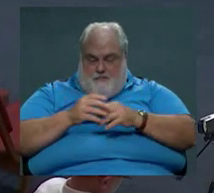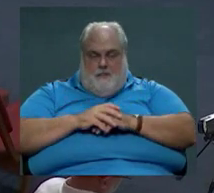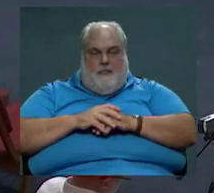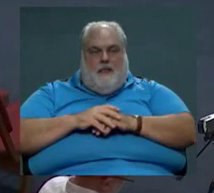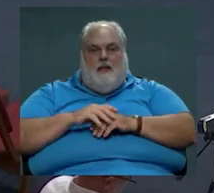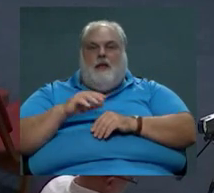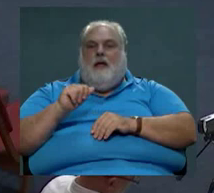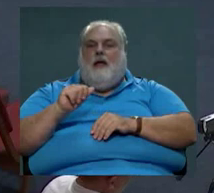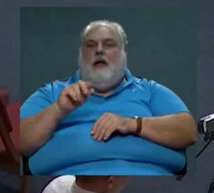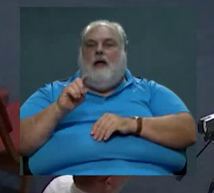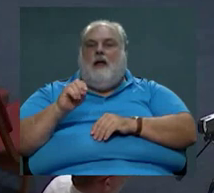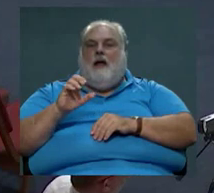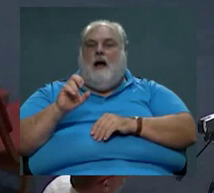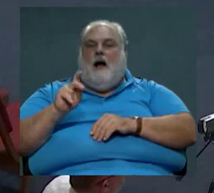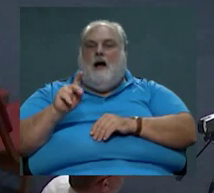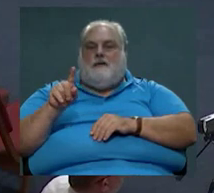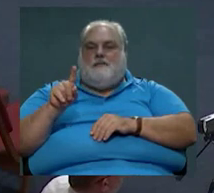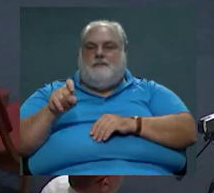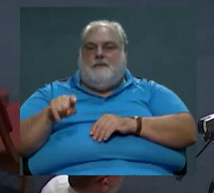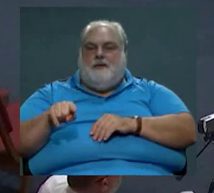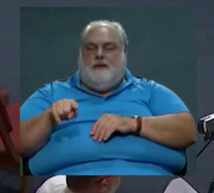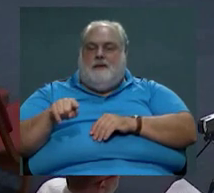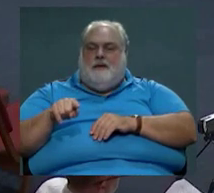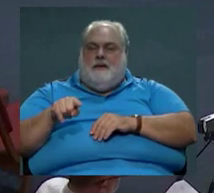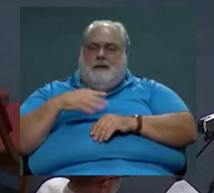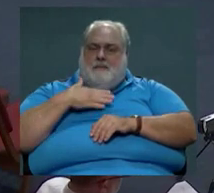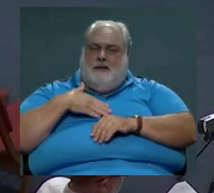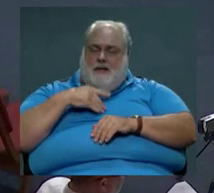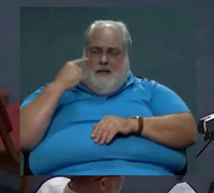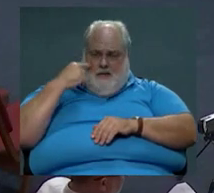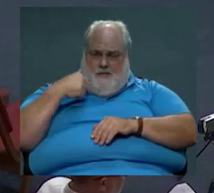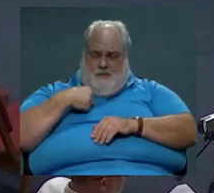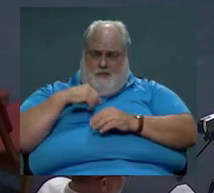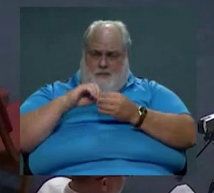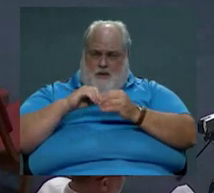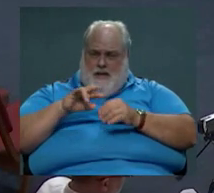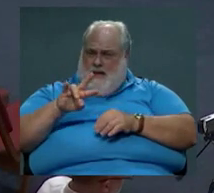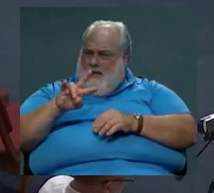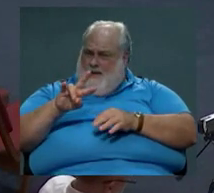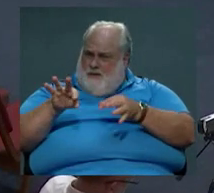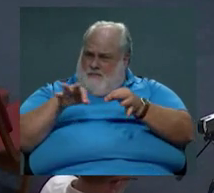Mr. Moore, can you give us item number 7, please?